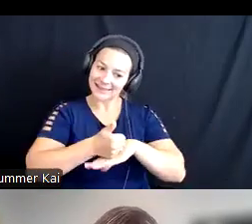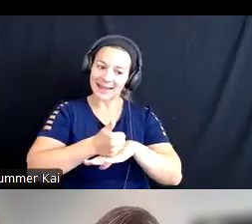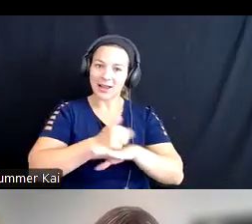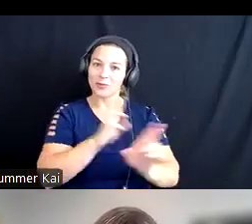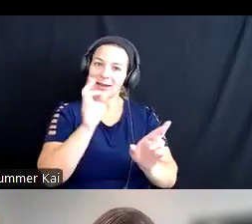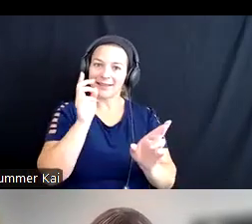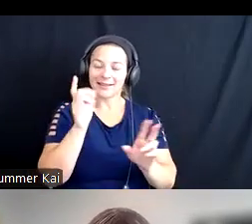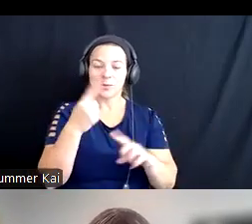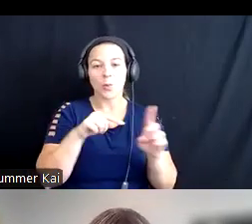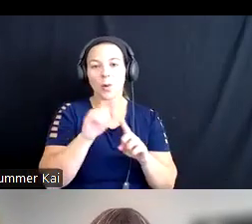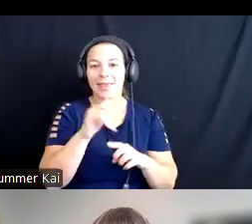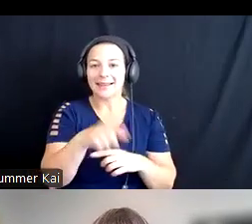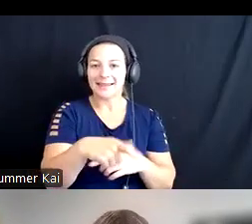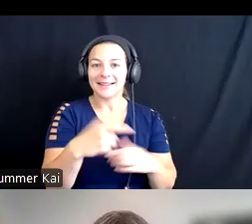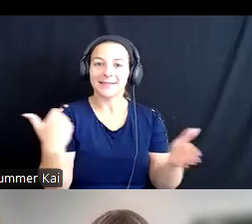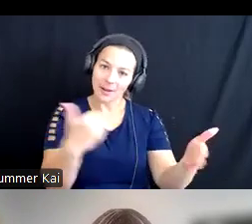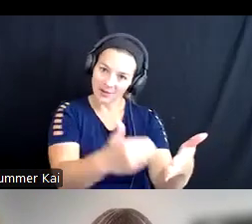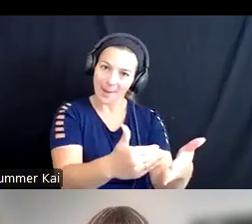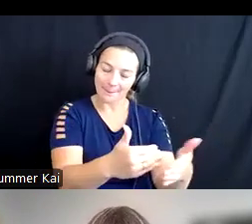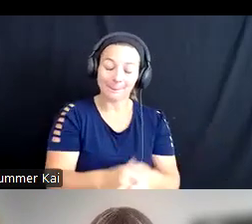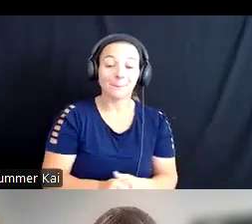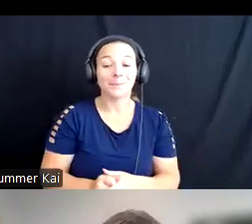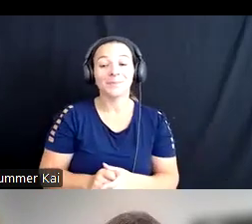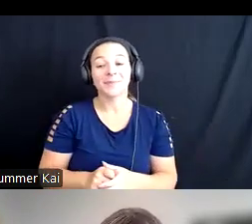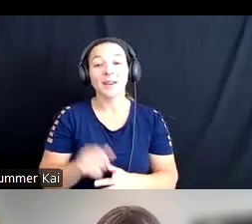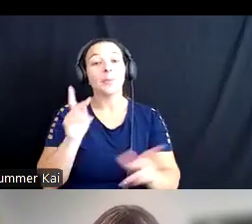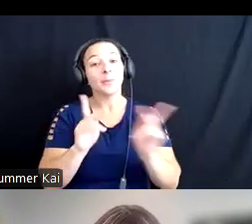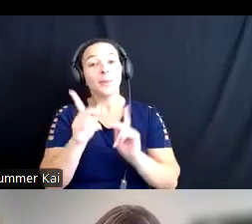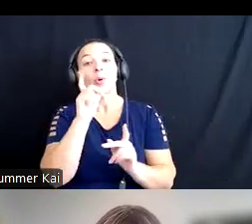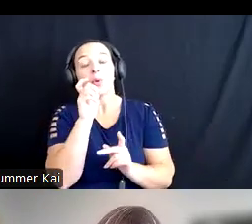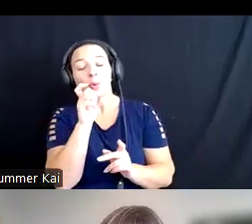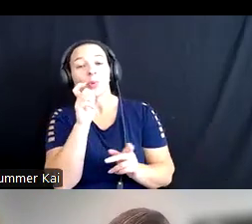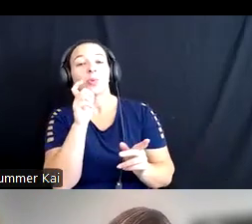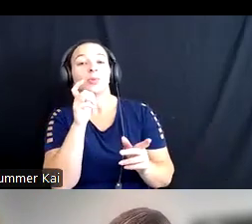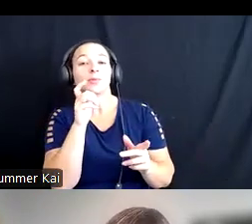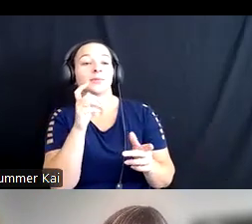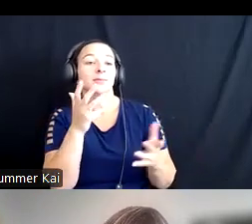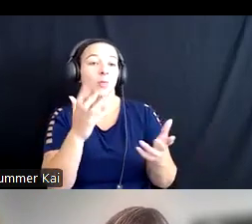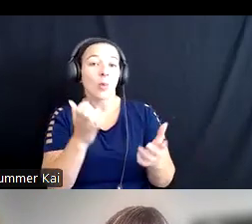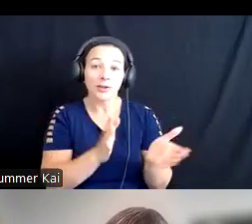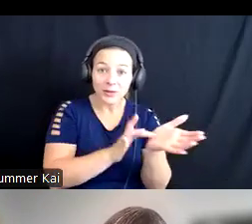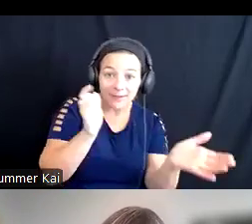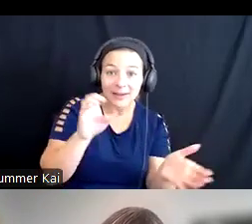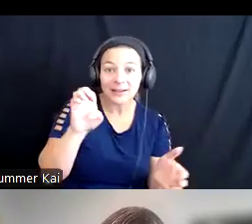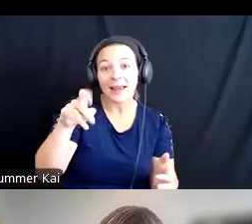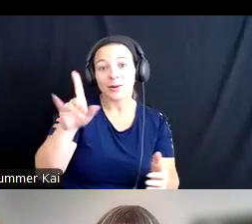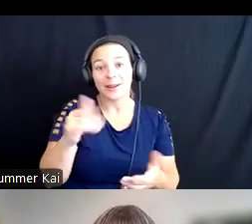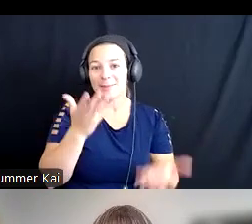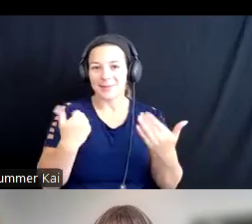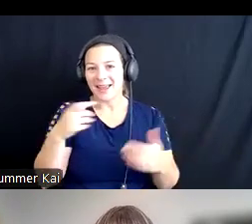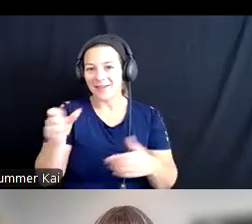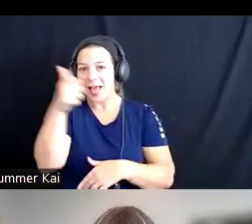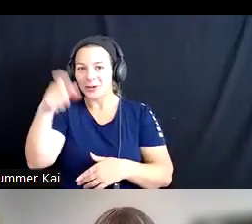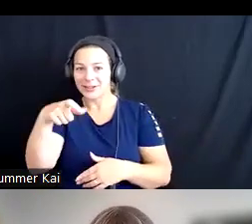need arises. Then, for those who are inclined to tap equity, there may be competing needs besides LTSS.